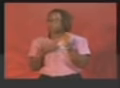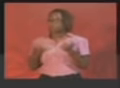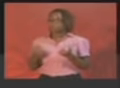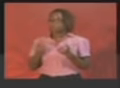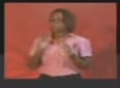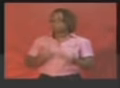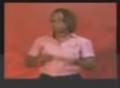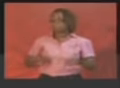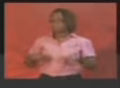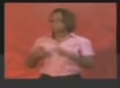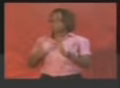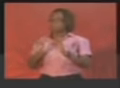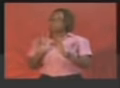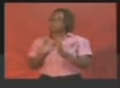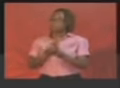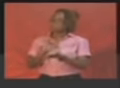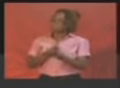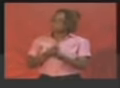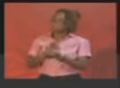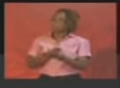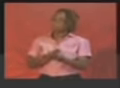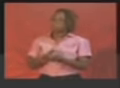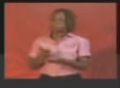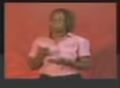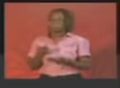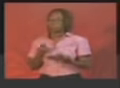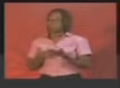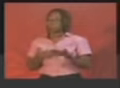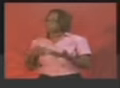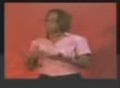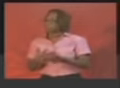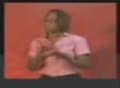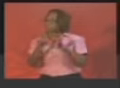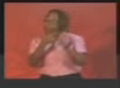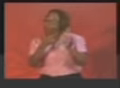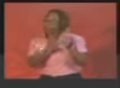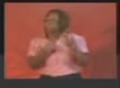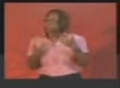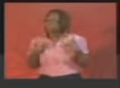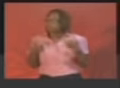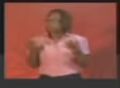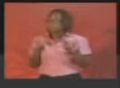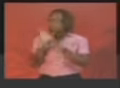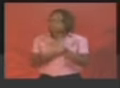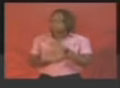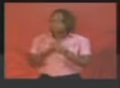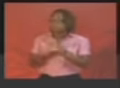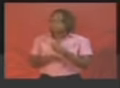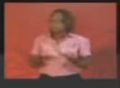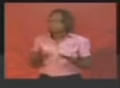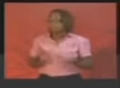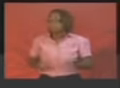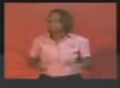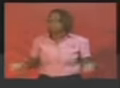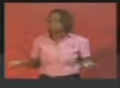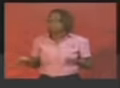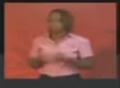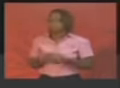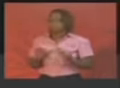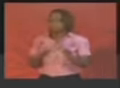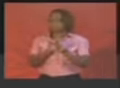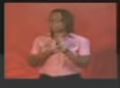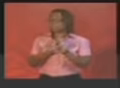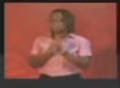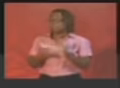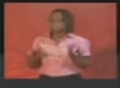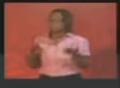school has reopened. Just really to kind of get some idea as to what the feedback on the ground has been like, seeing as how school has been